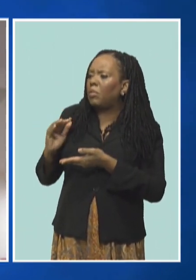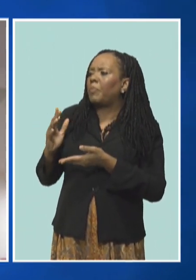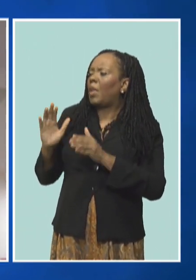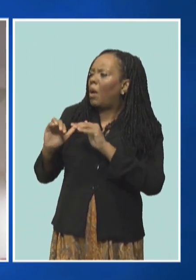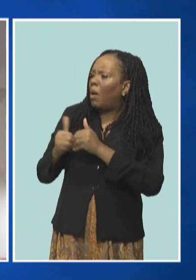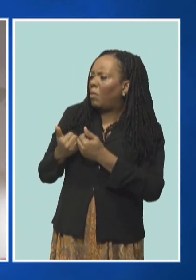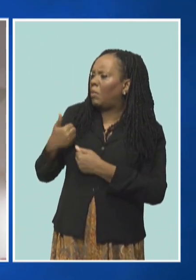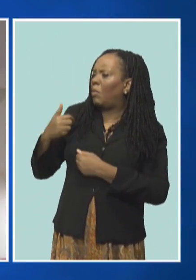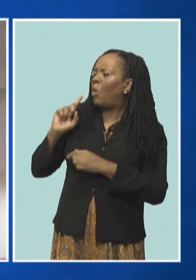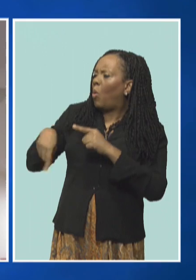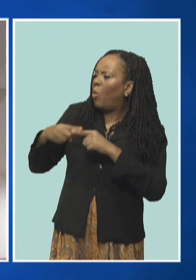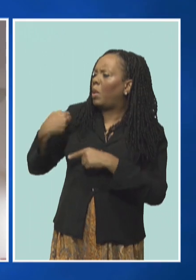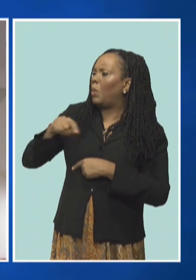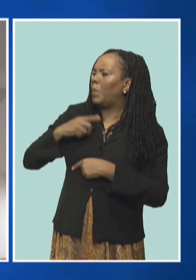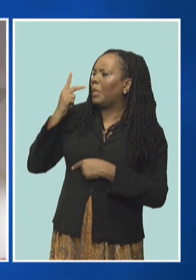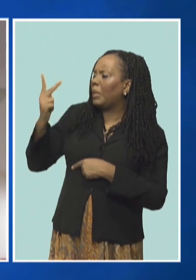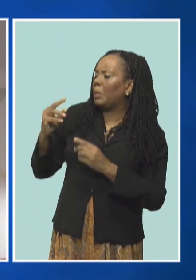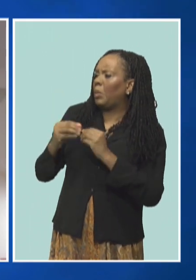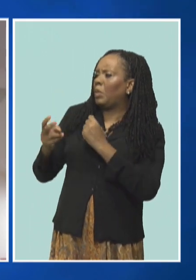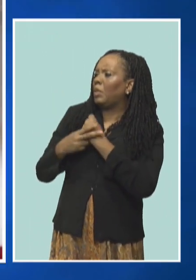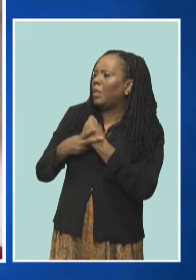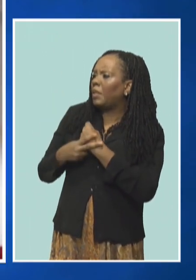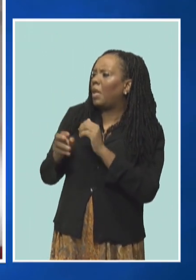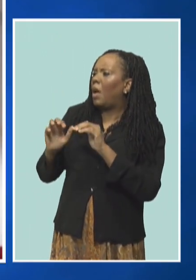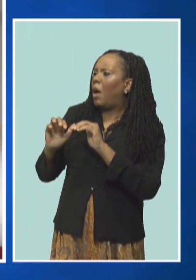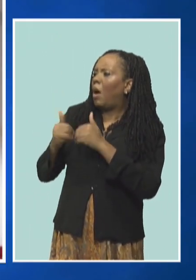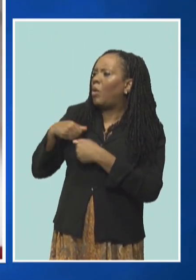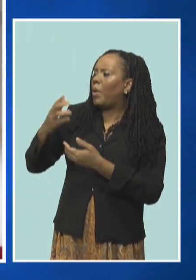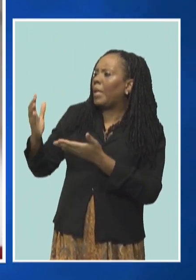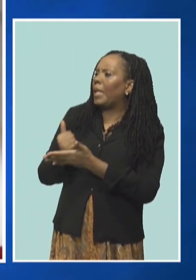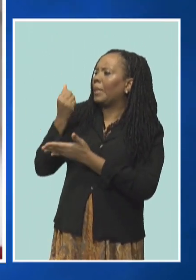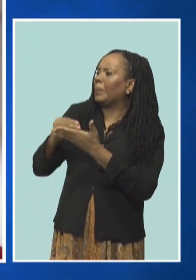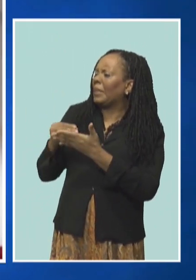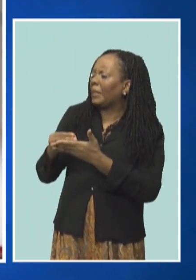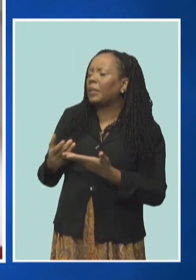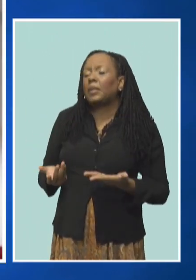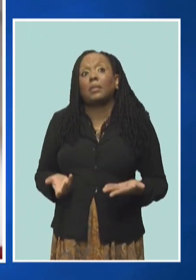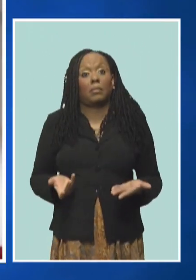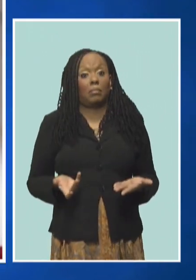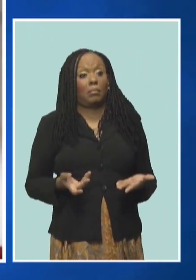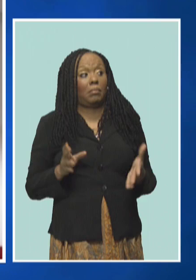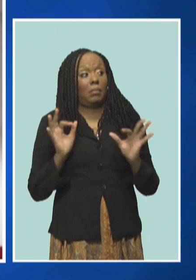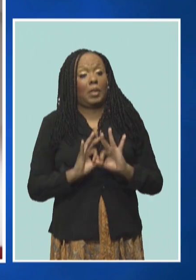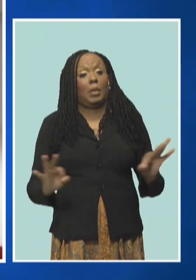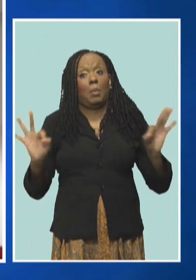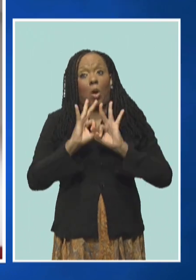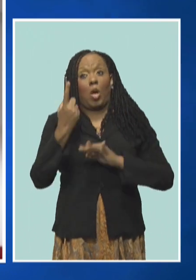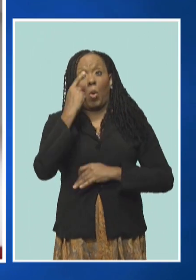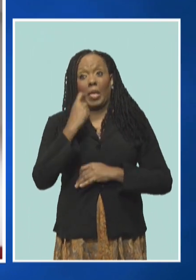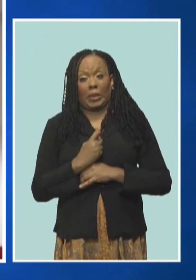the change in their spending patterns? So I think you're raising an important question. So these are macro